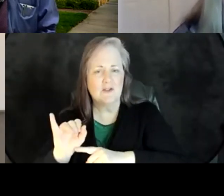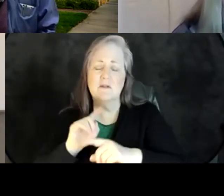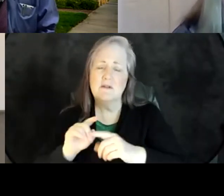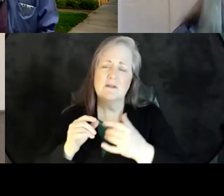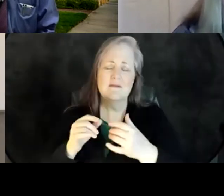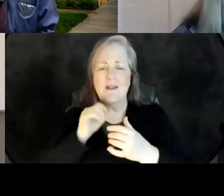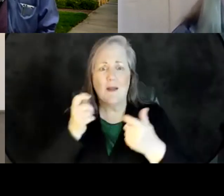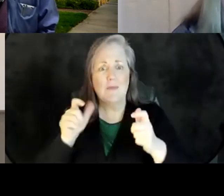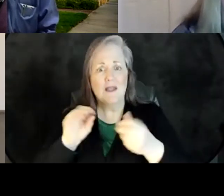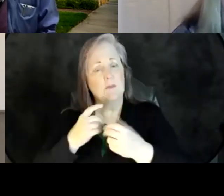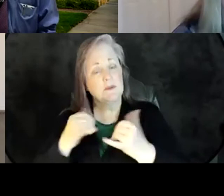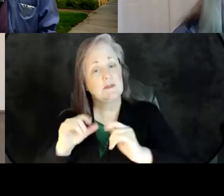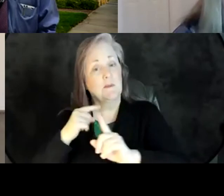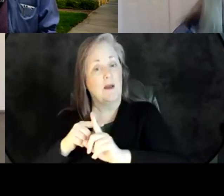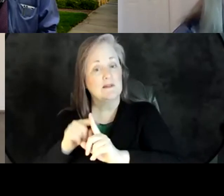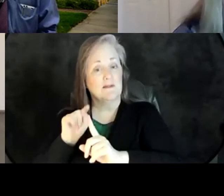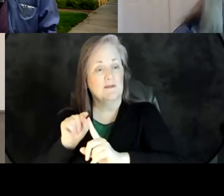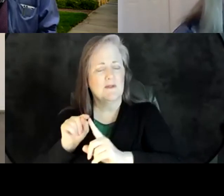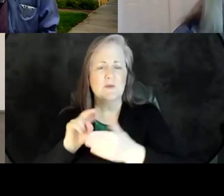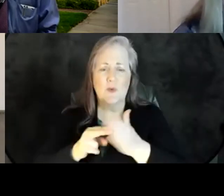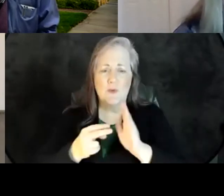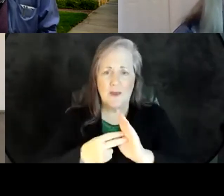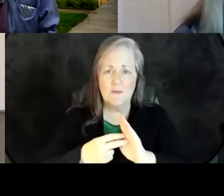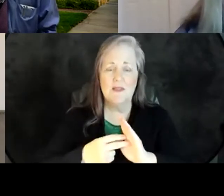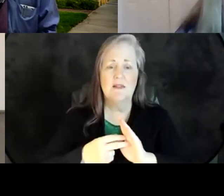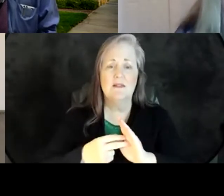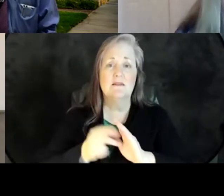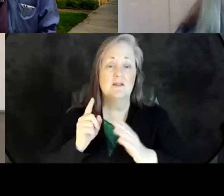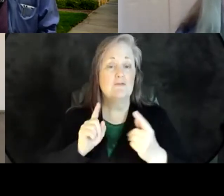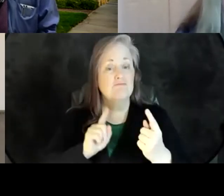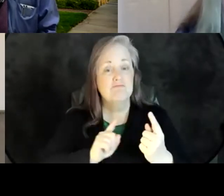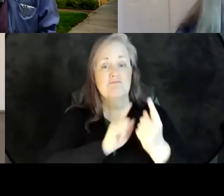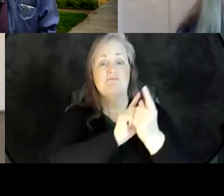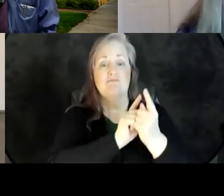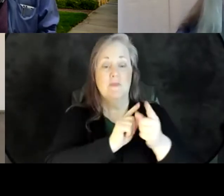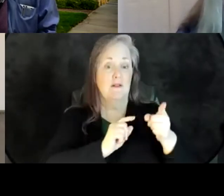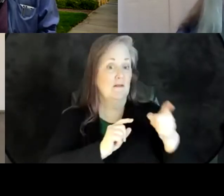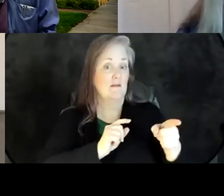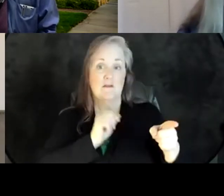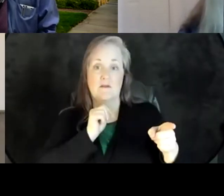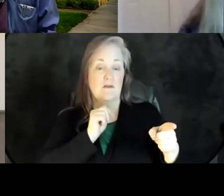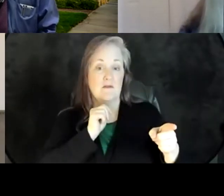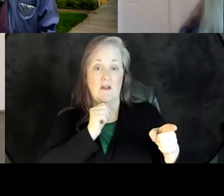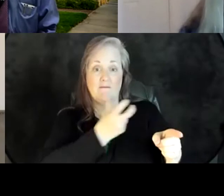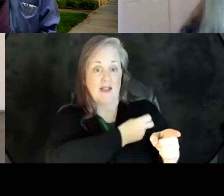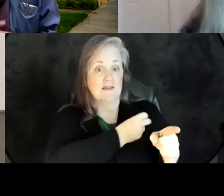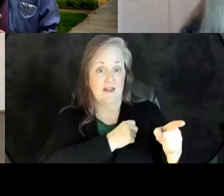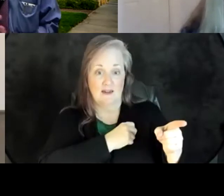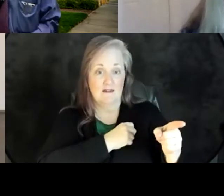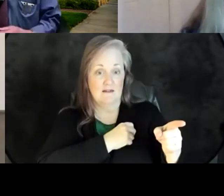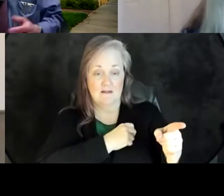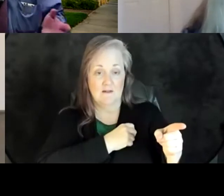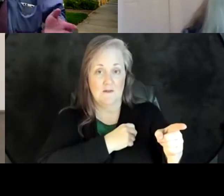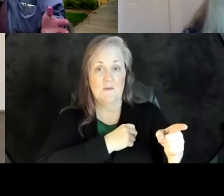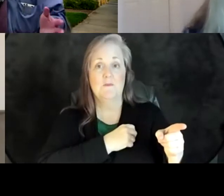And so that means that if you run into somebody who's not vaccinated, and